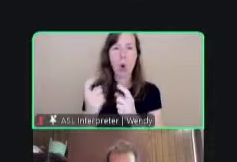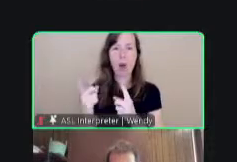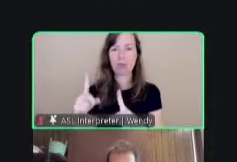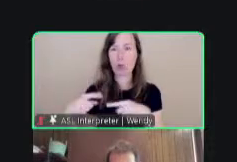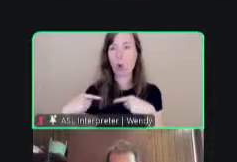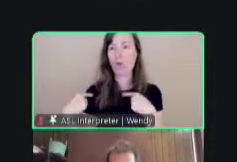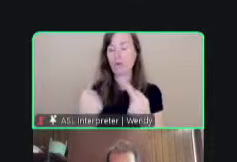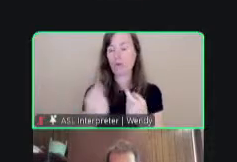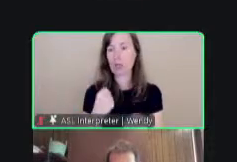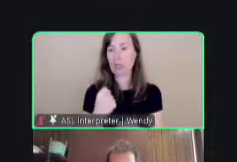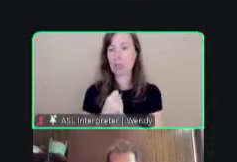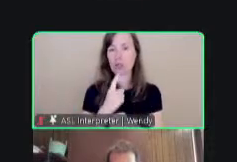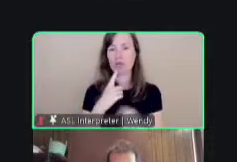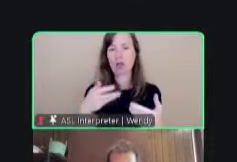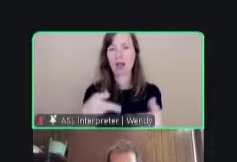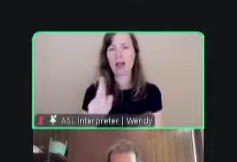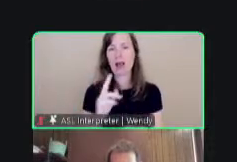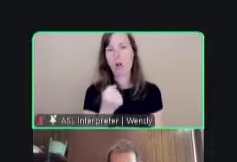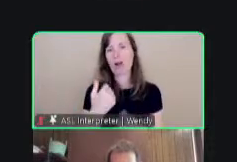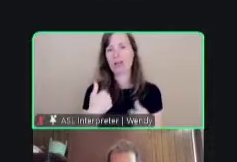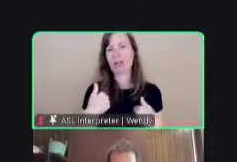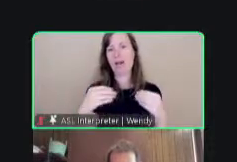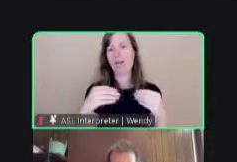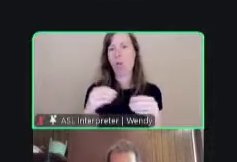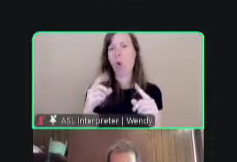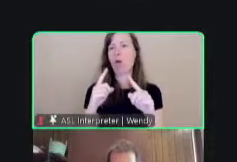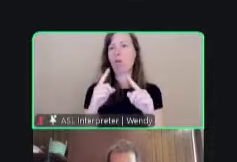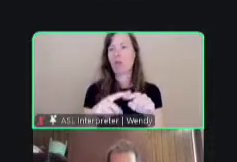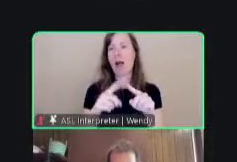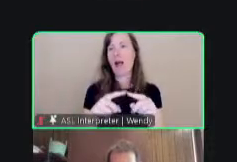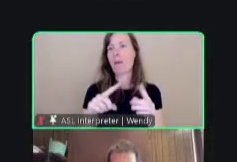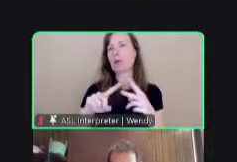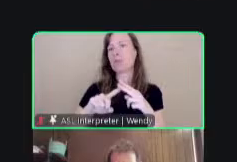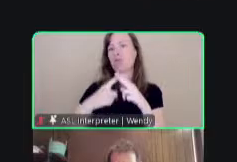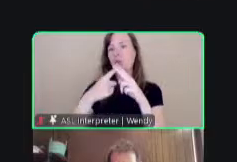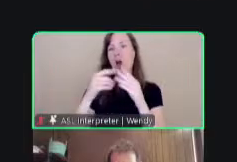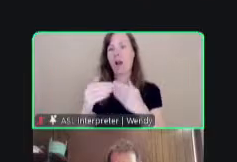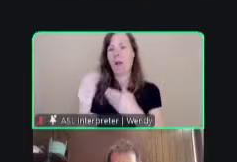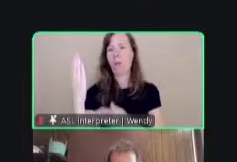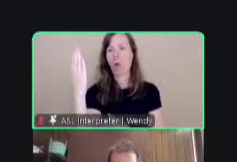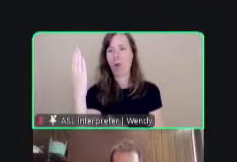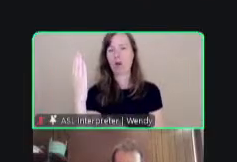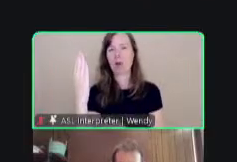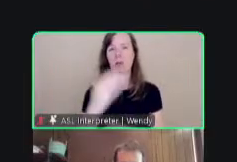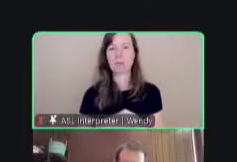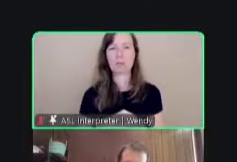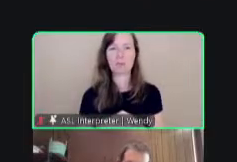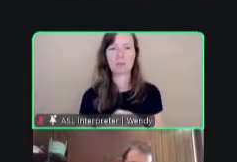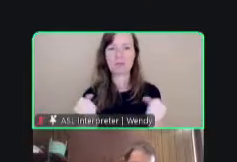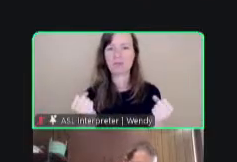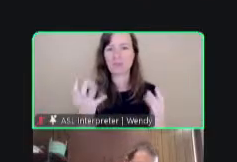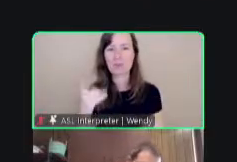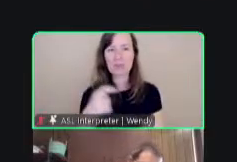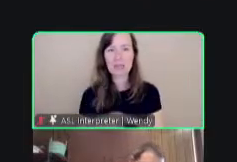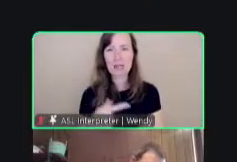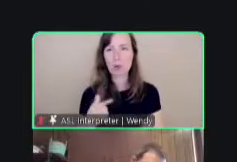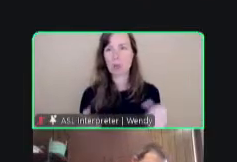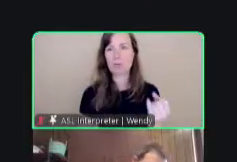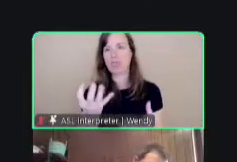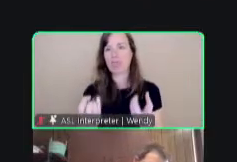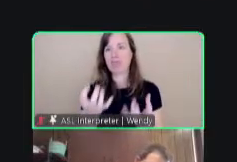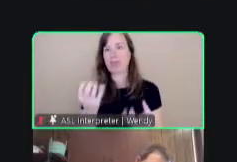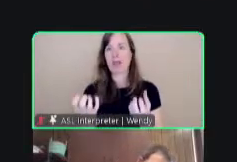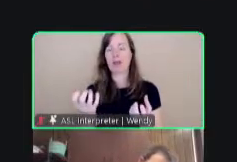us to have more reliable starts in the morning. Just so you know, there were many times we were juggling multiple